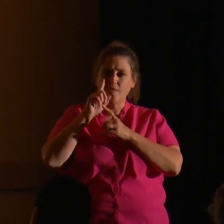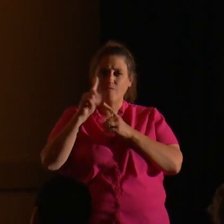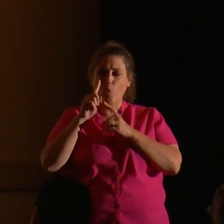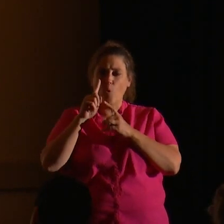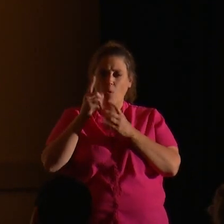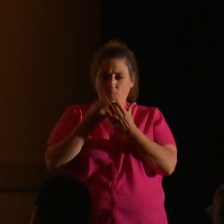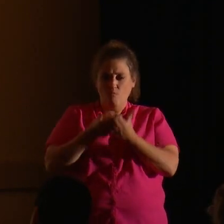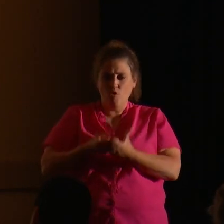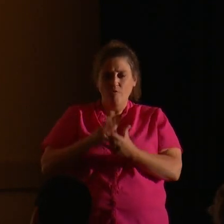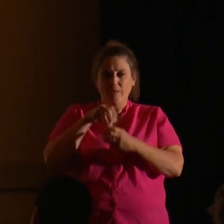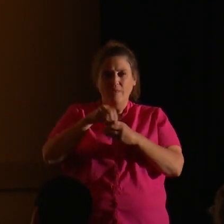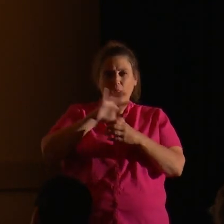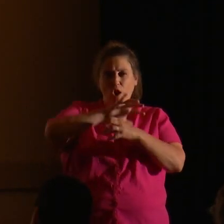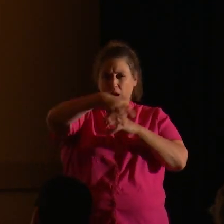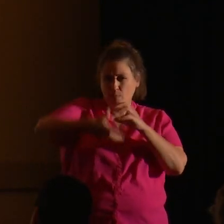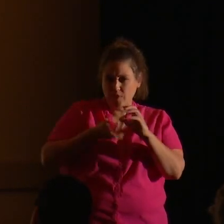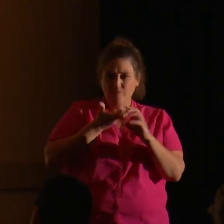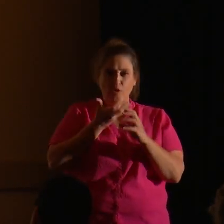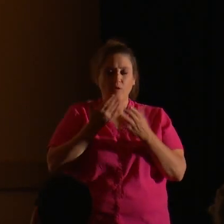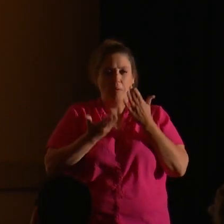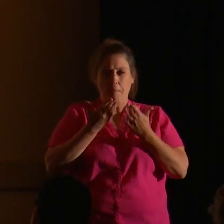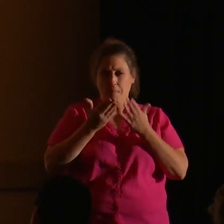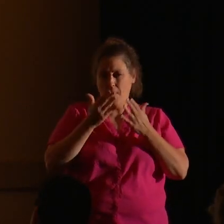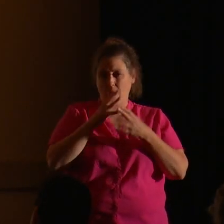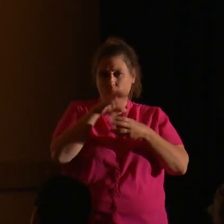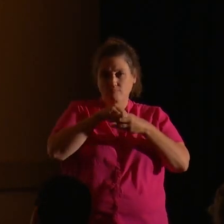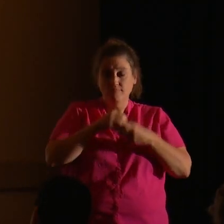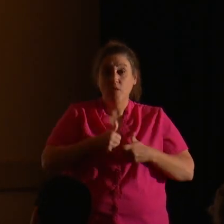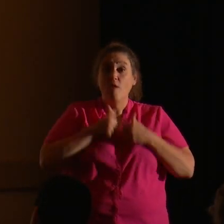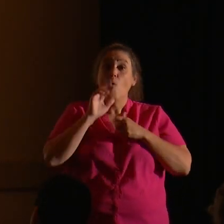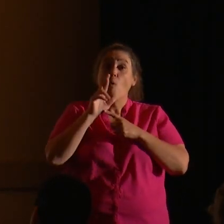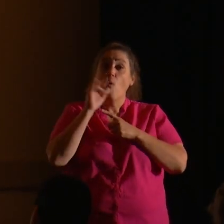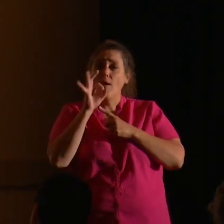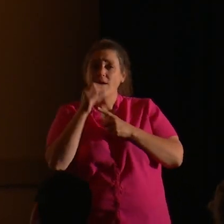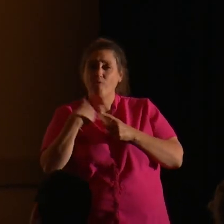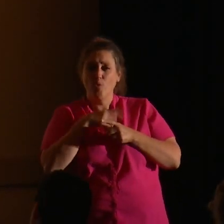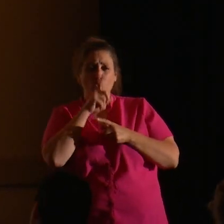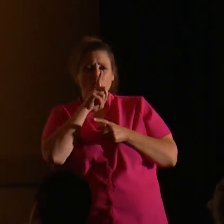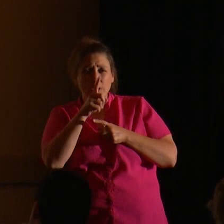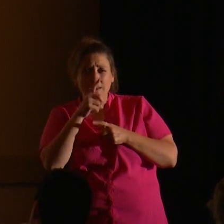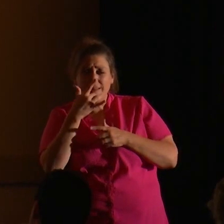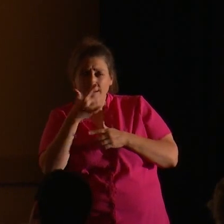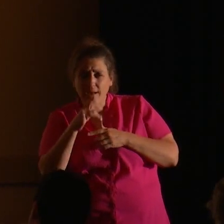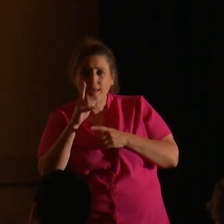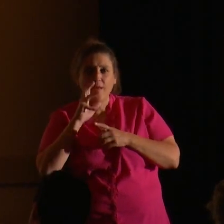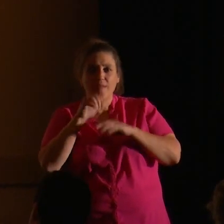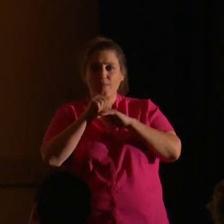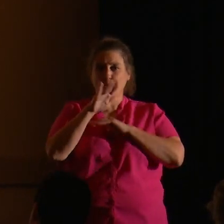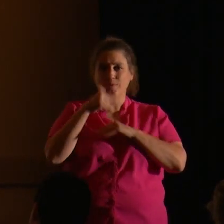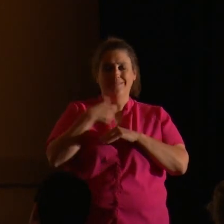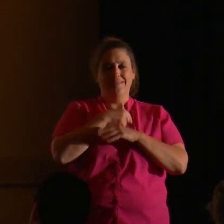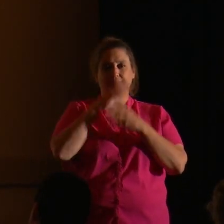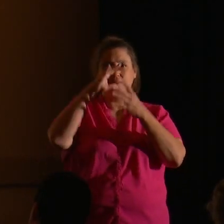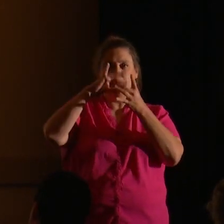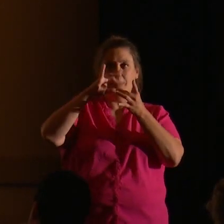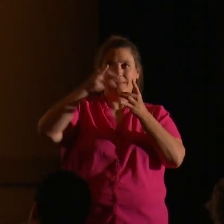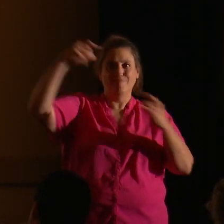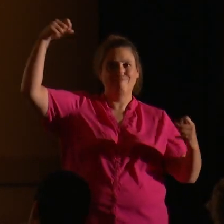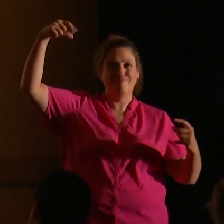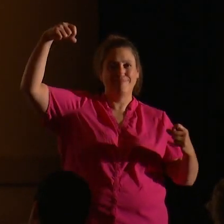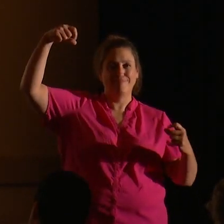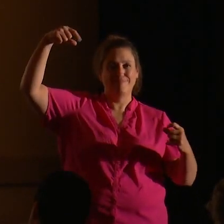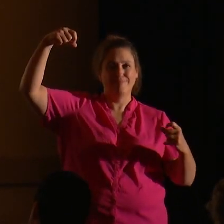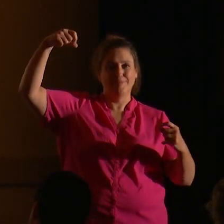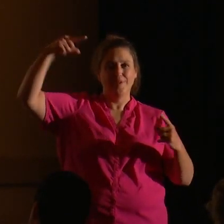life. Or if we're really lucky, they'll send us a message. And we'll skip all this other stuff about